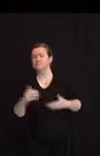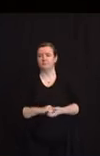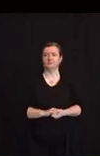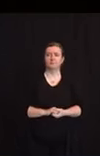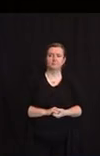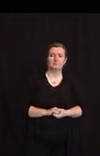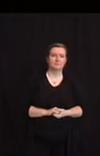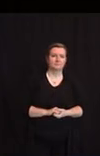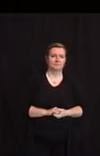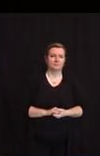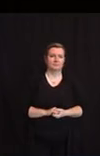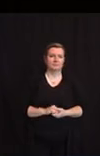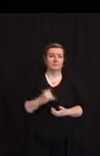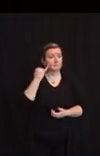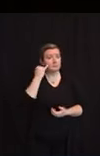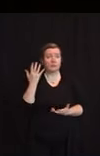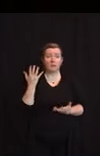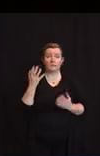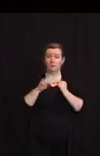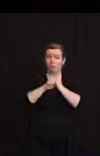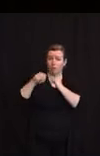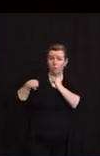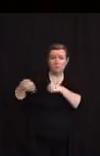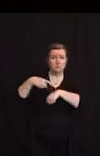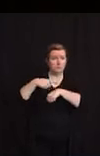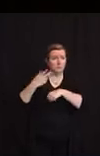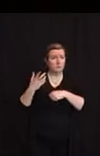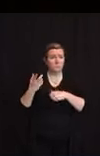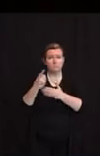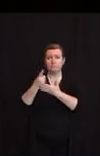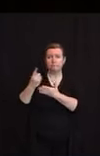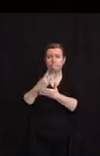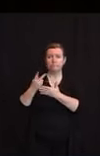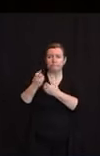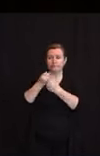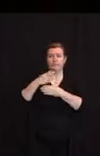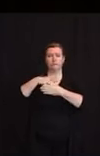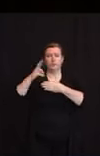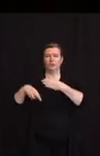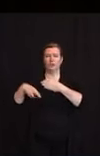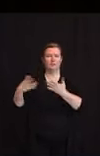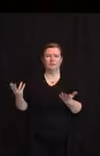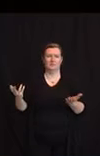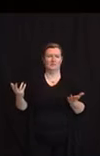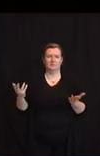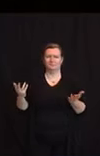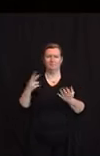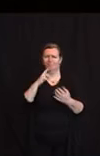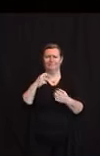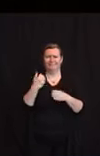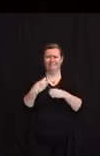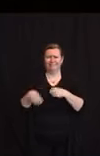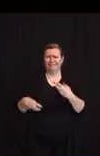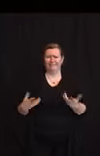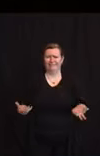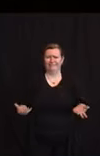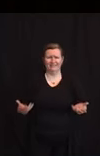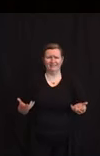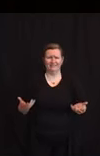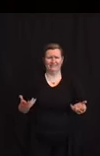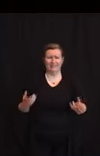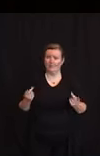have a turnaround time of results that's much longer versus, say, a point-of-care test where you get a result within 15 minutes in terms of your